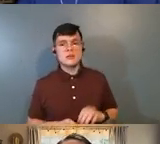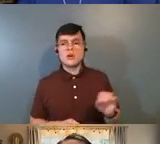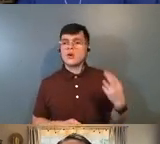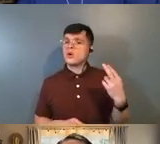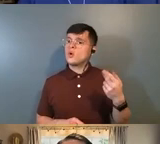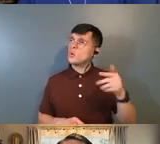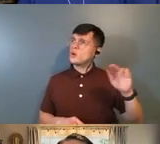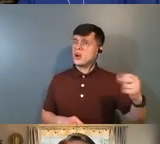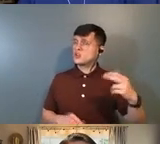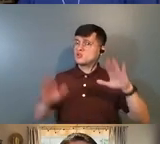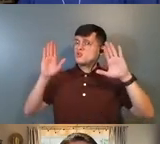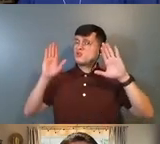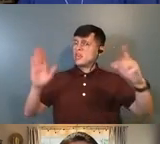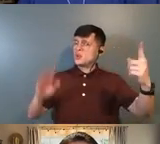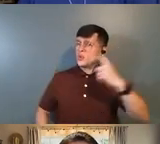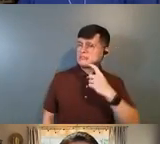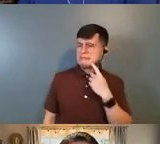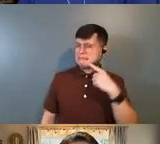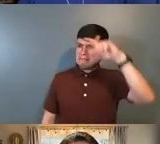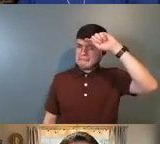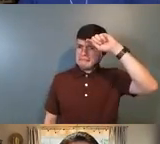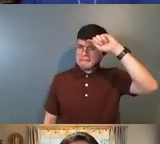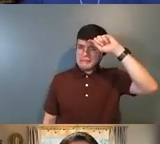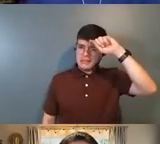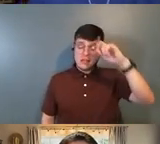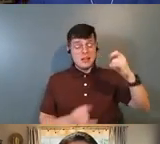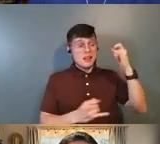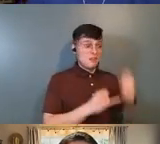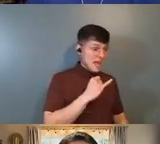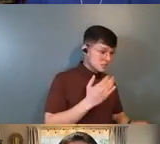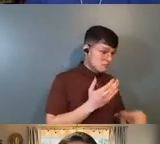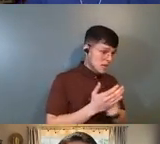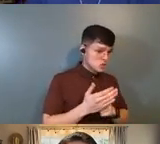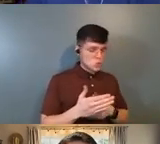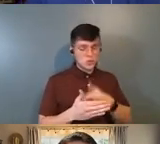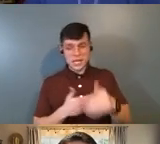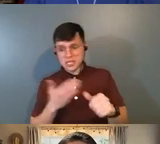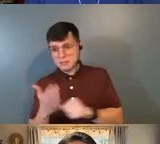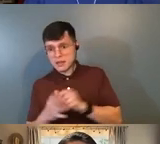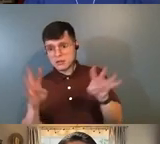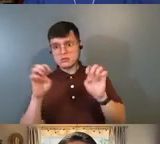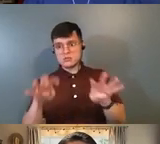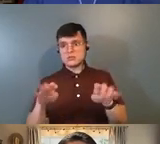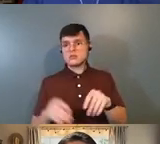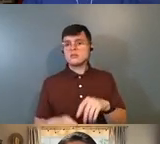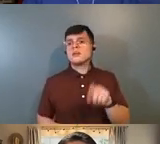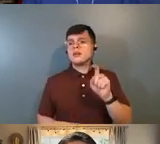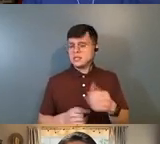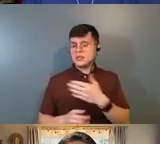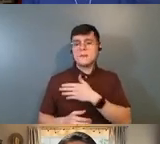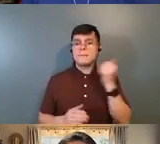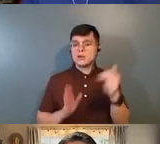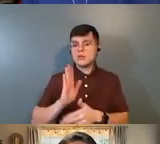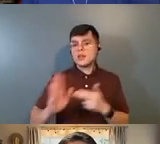That's a great question. It's either go to the very last page or go to the next page. It definitely needs a better label.